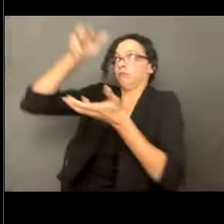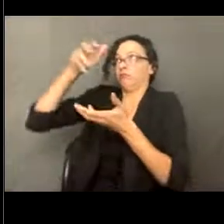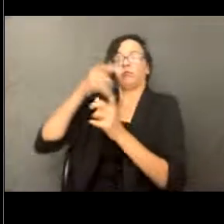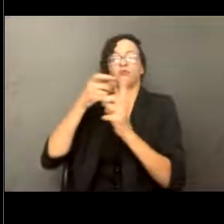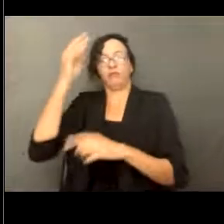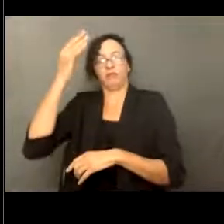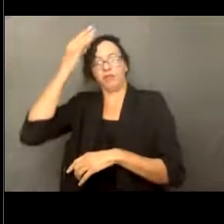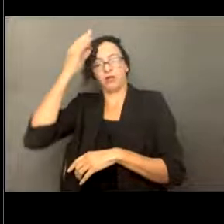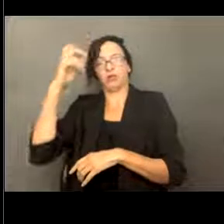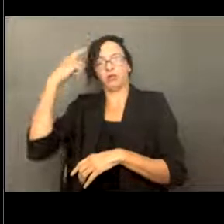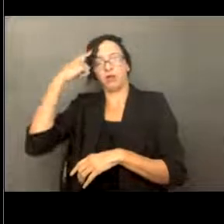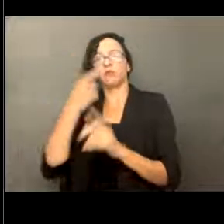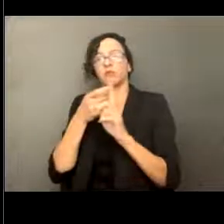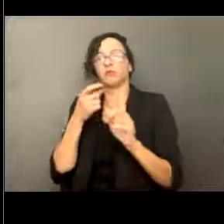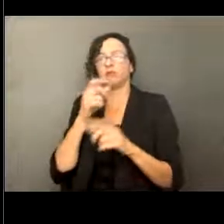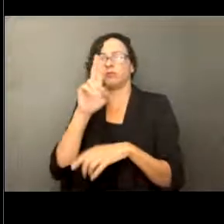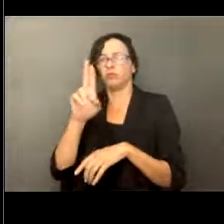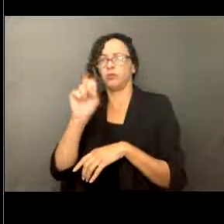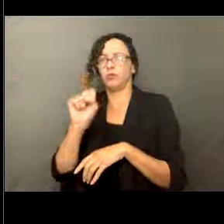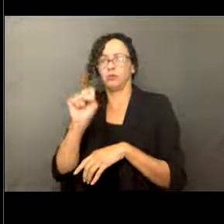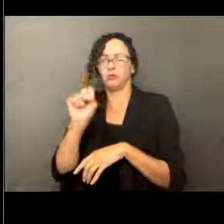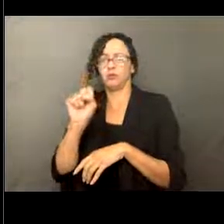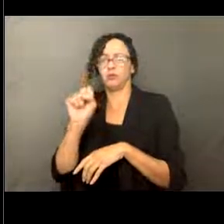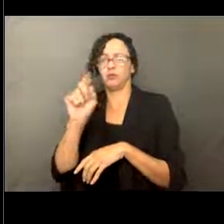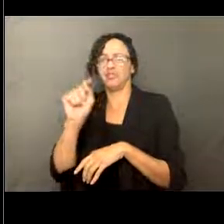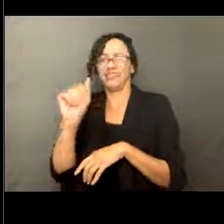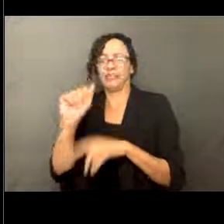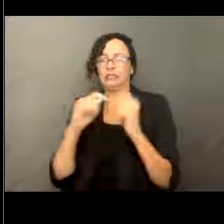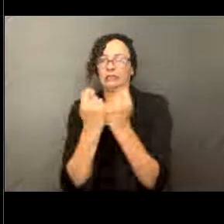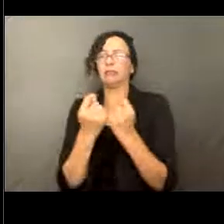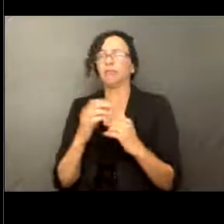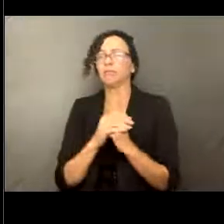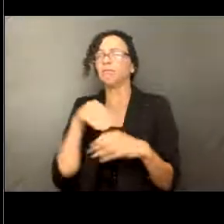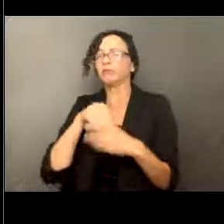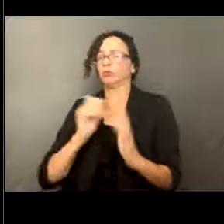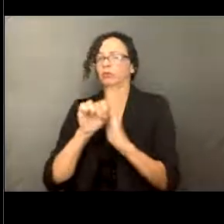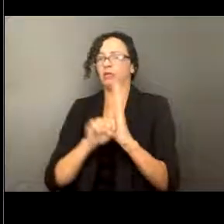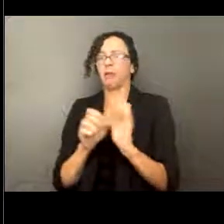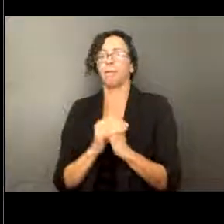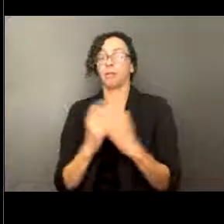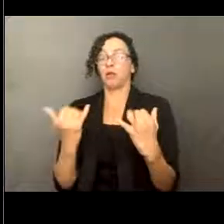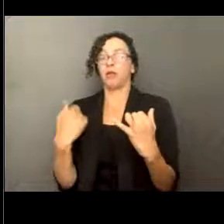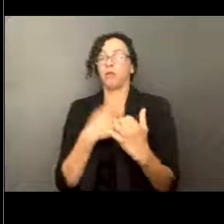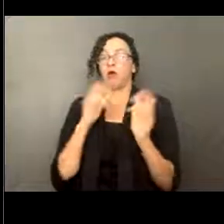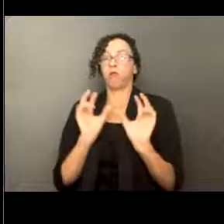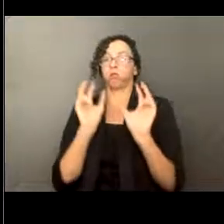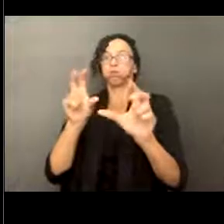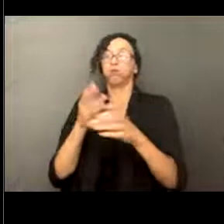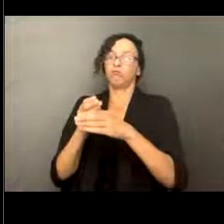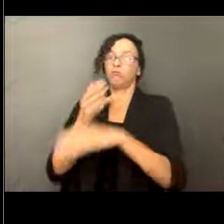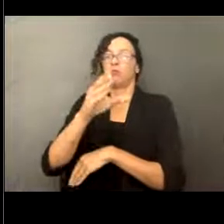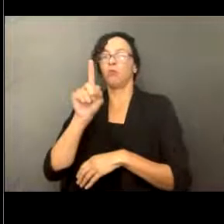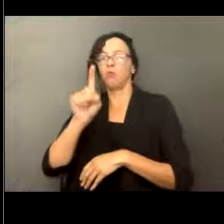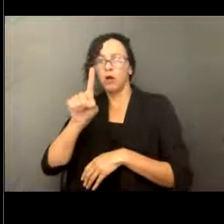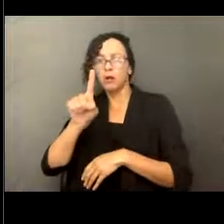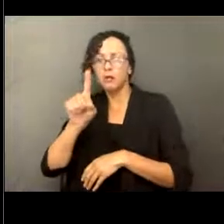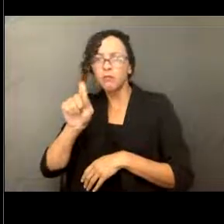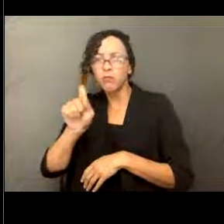DOT in our state. To date, we've invested more than $1.3 billion